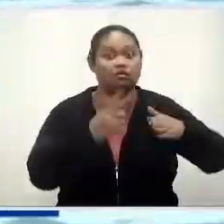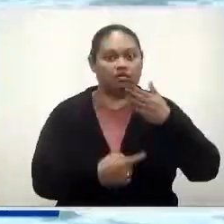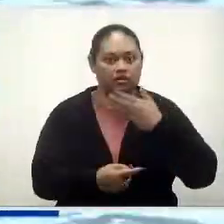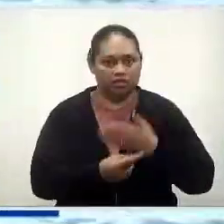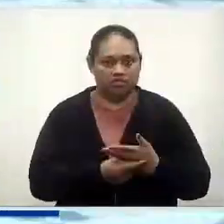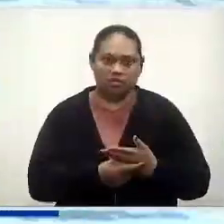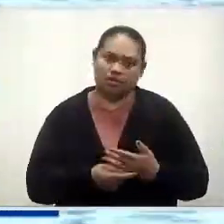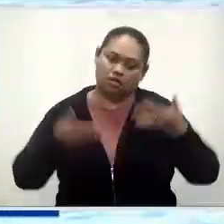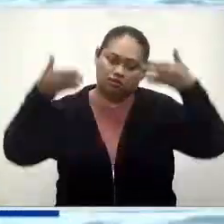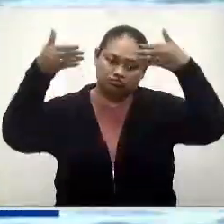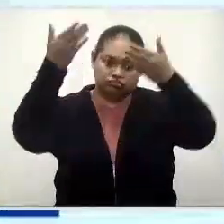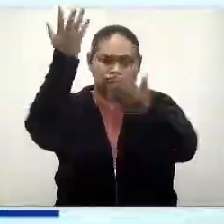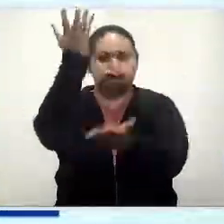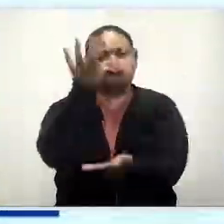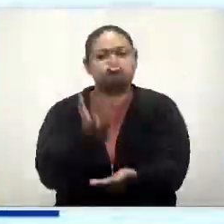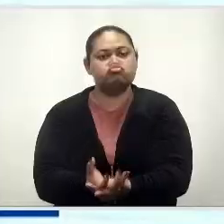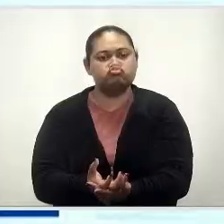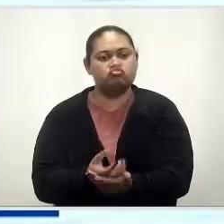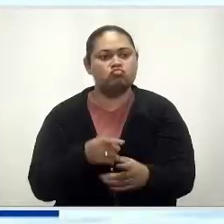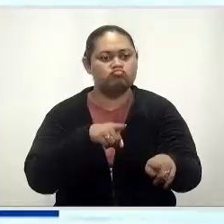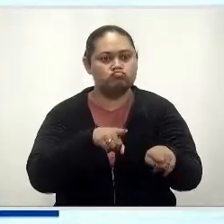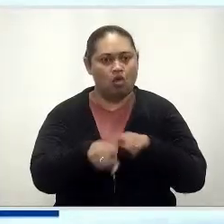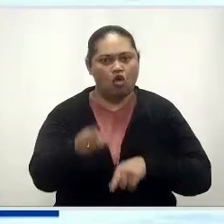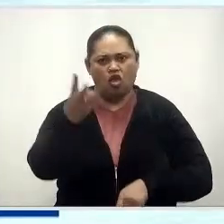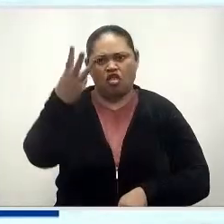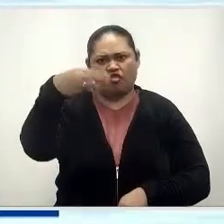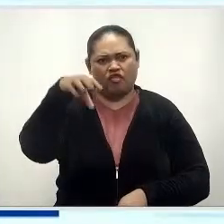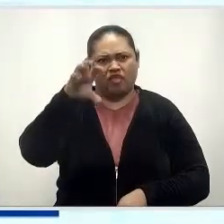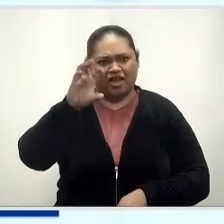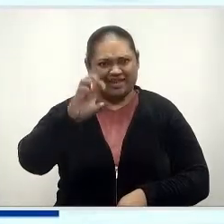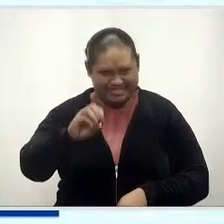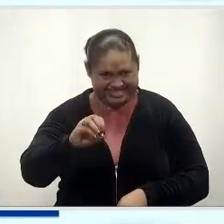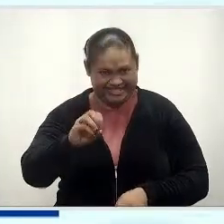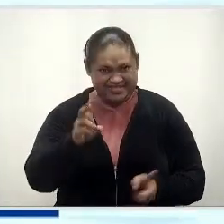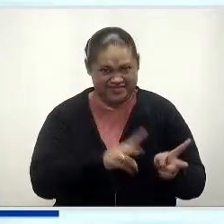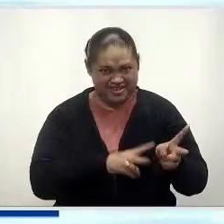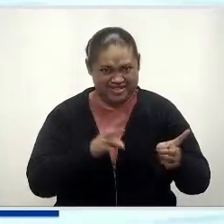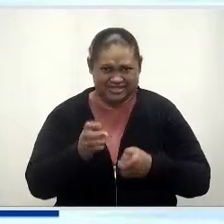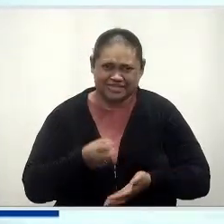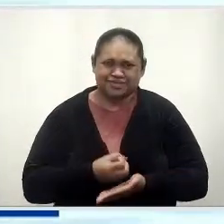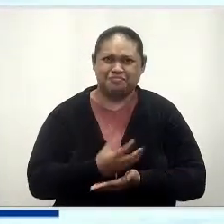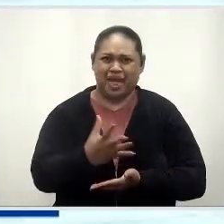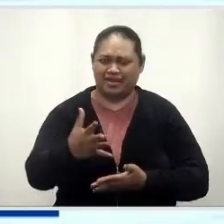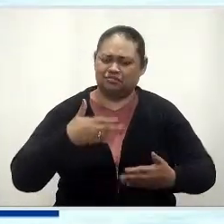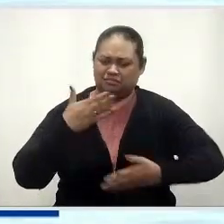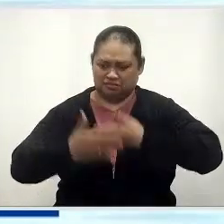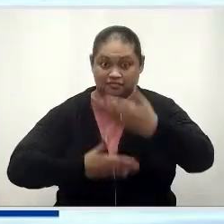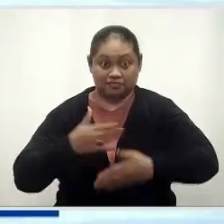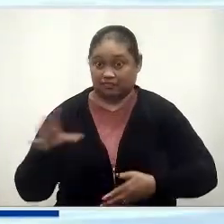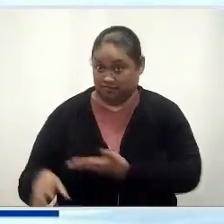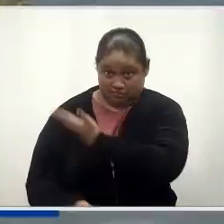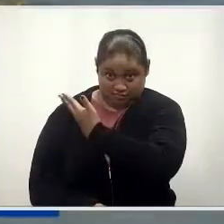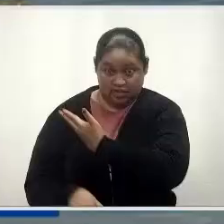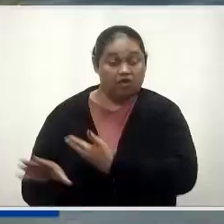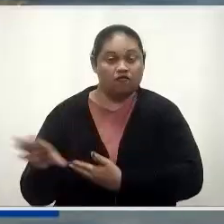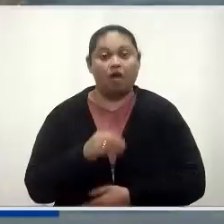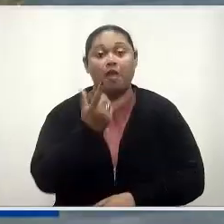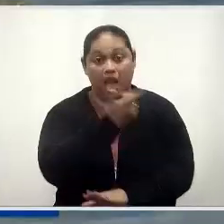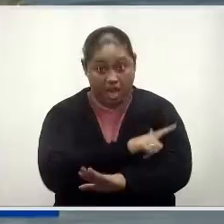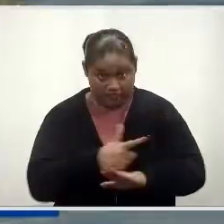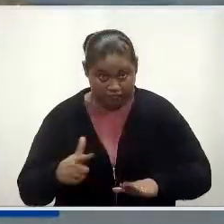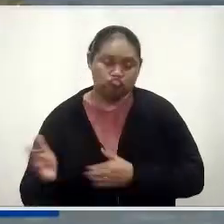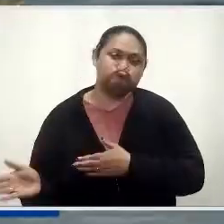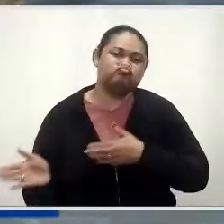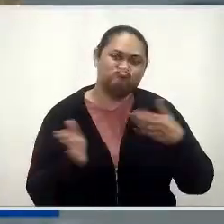burial ground, which holds more than 30 villages spanning generations. Originally from Levuka, Magoon moved to Togoru